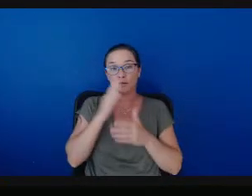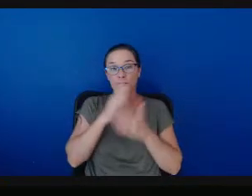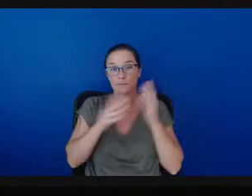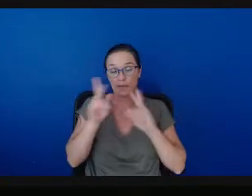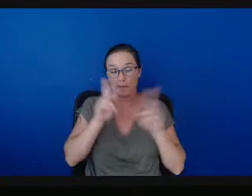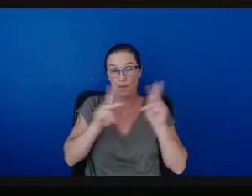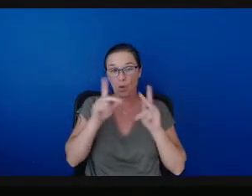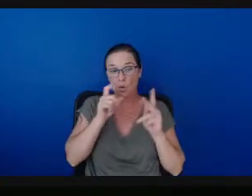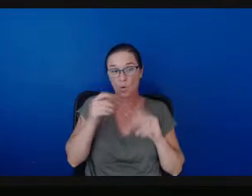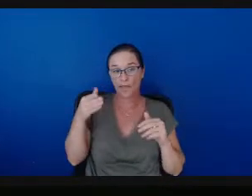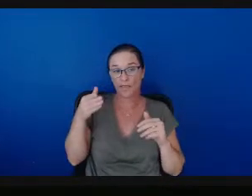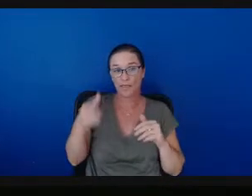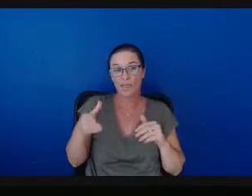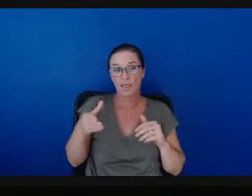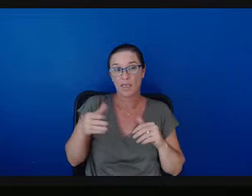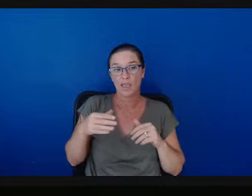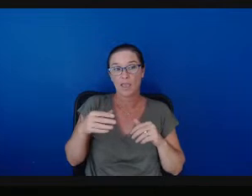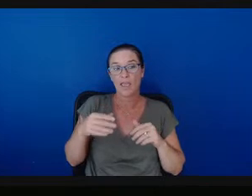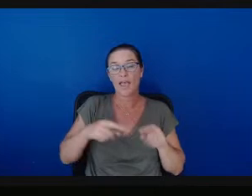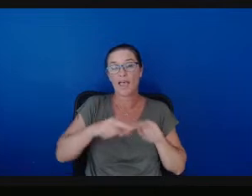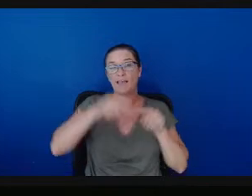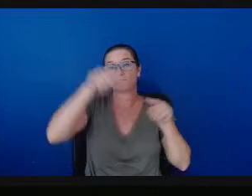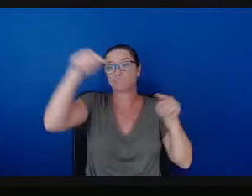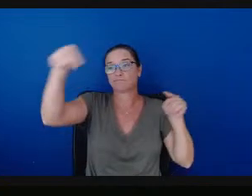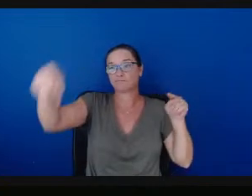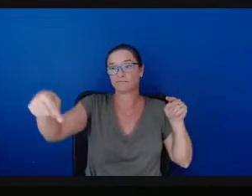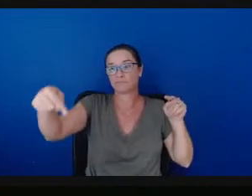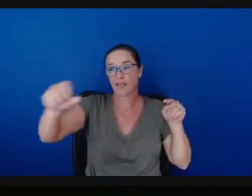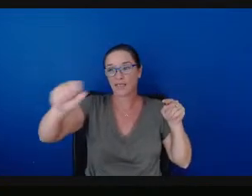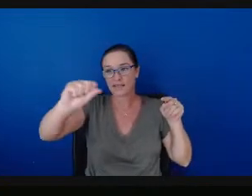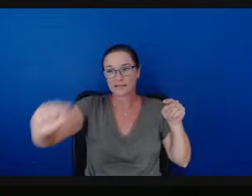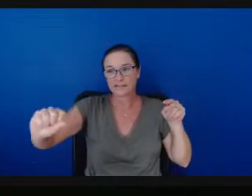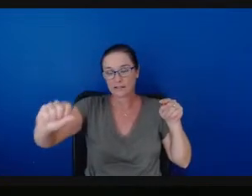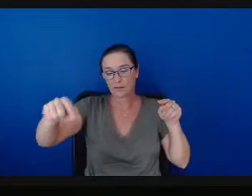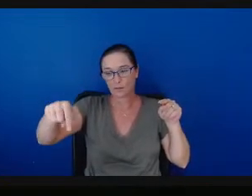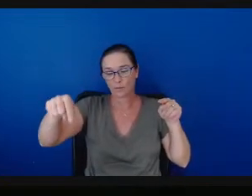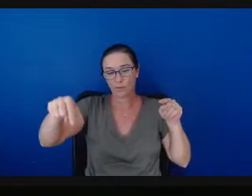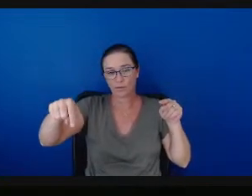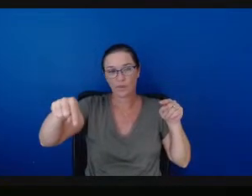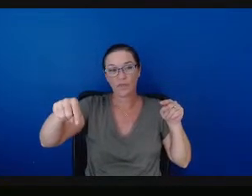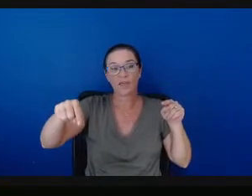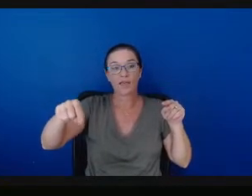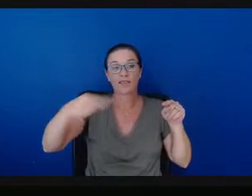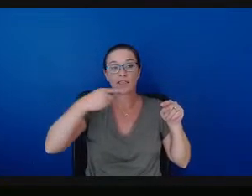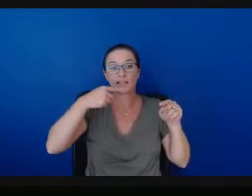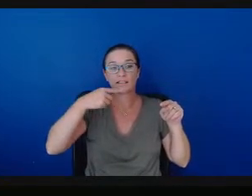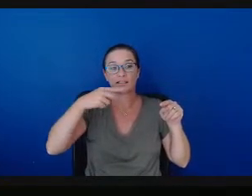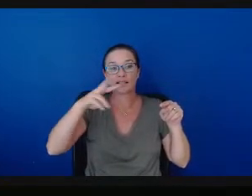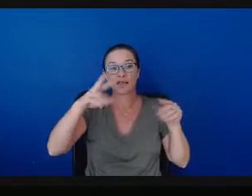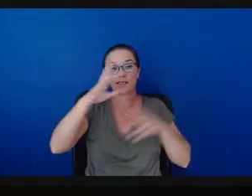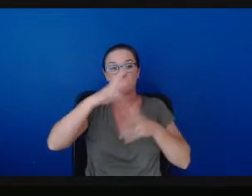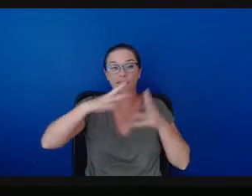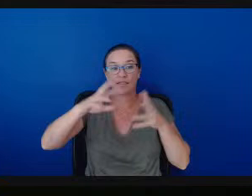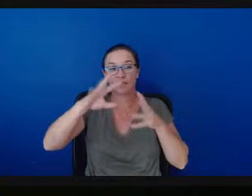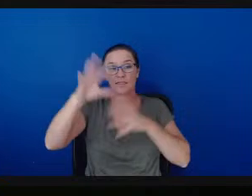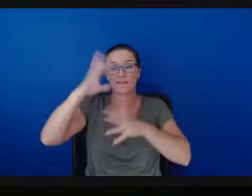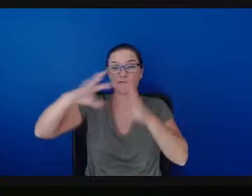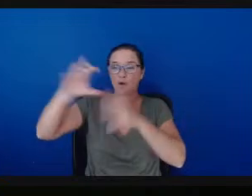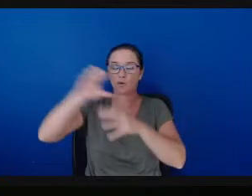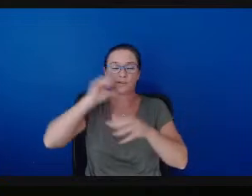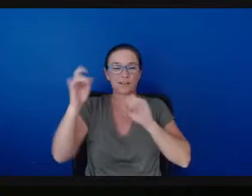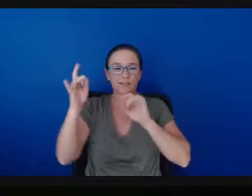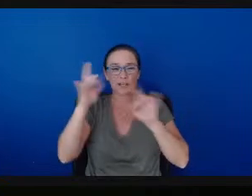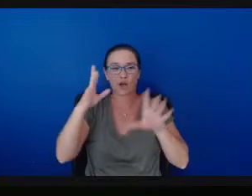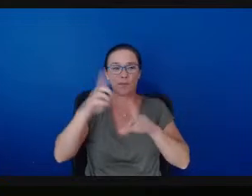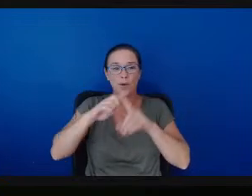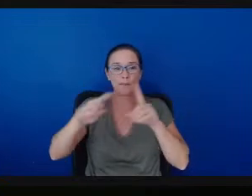were at the Kīlauea overlook last night before it closed. They noted that the fog was not terrible there, but it did